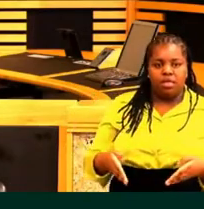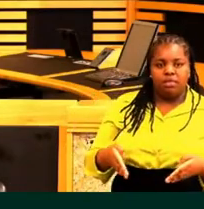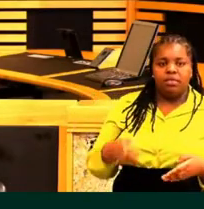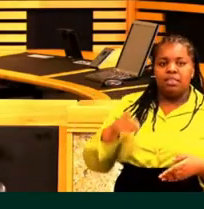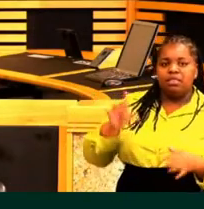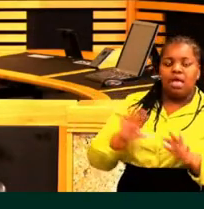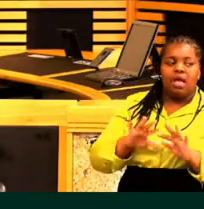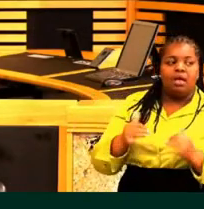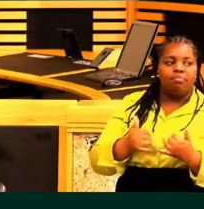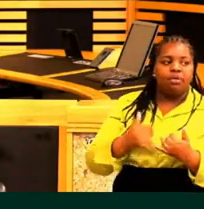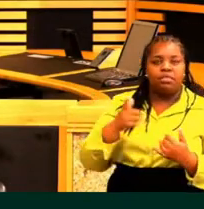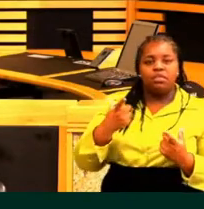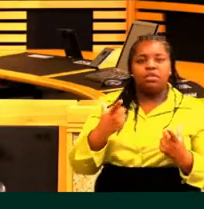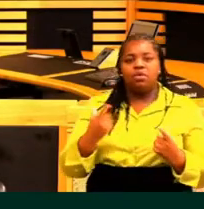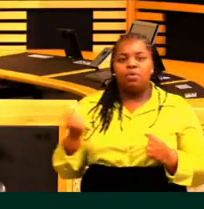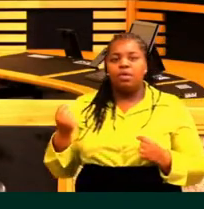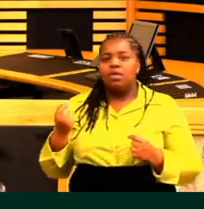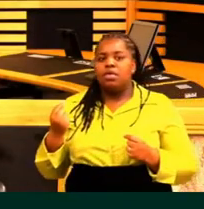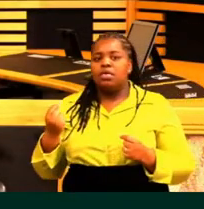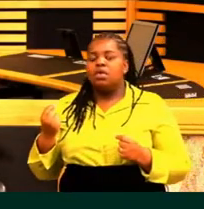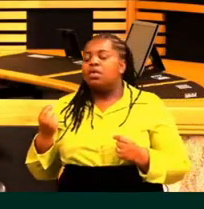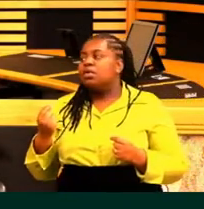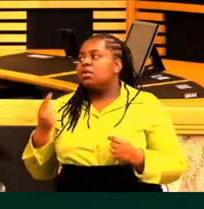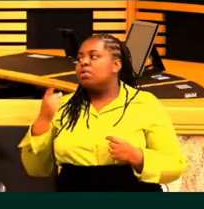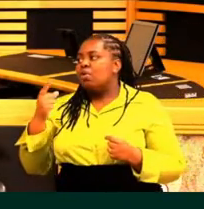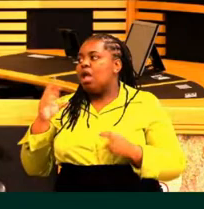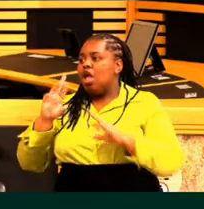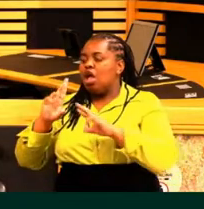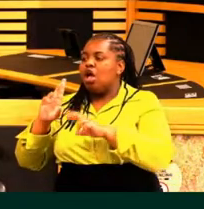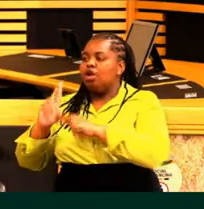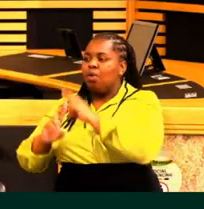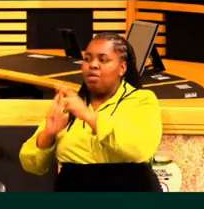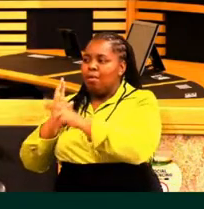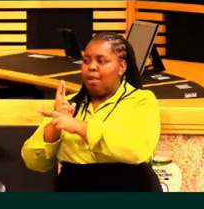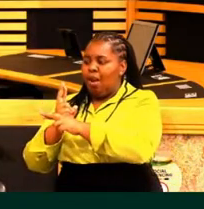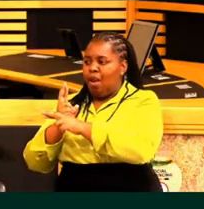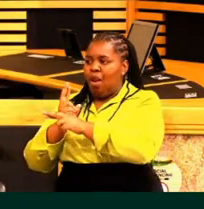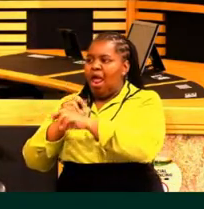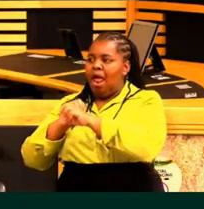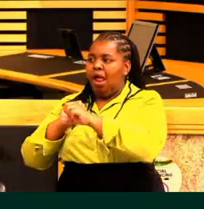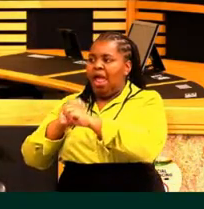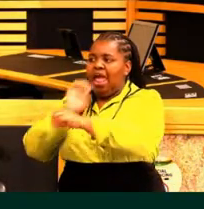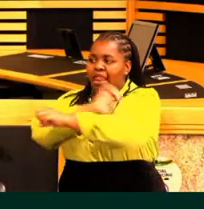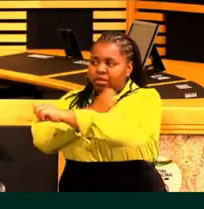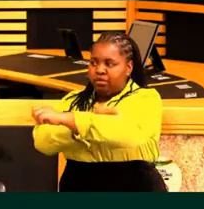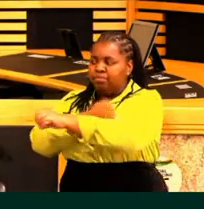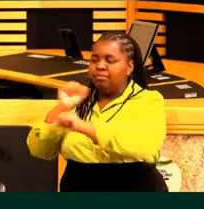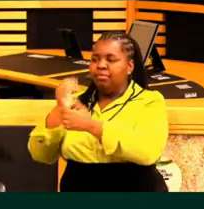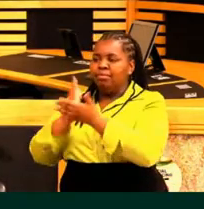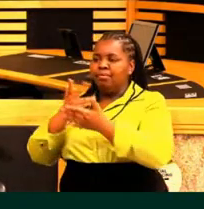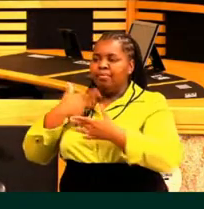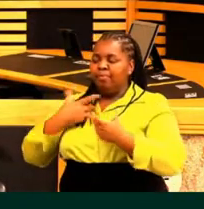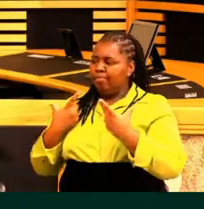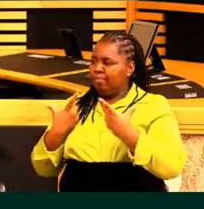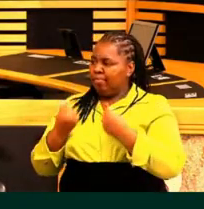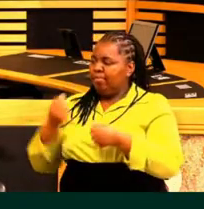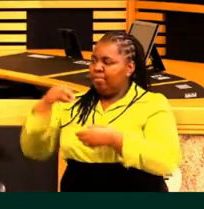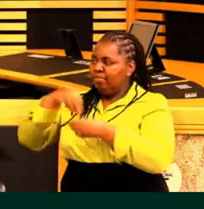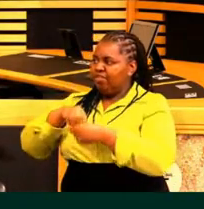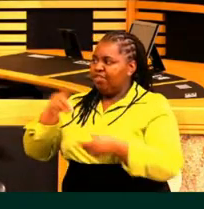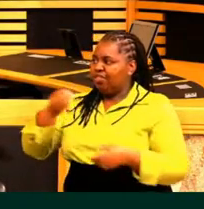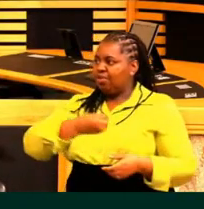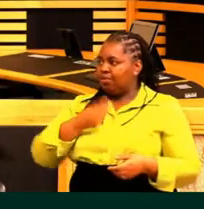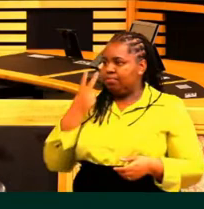companies answer as a wind turbines that is your renewable energies how do we make sure that we get those young people yeah